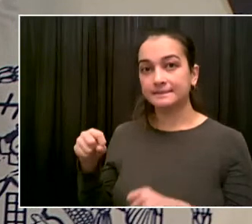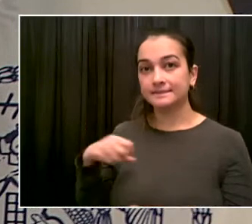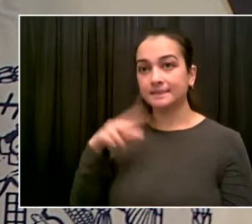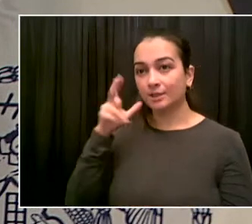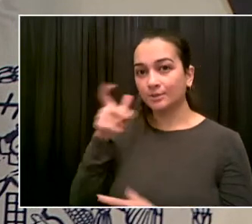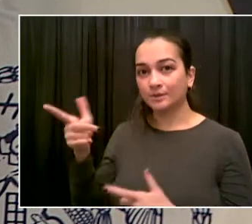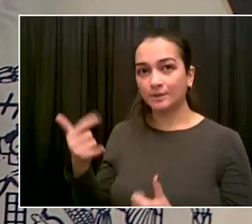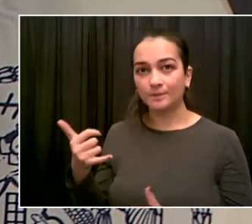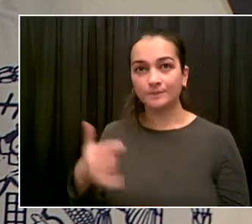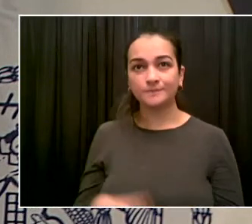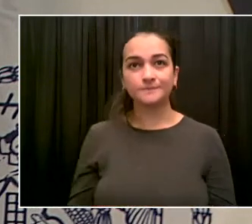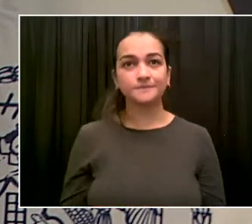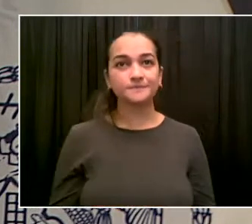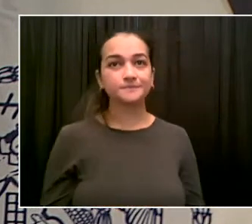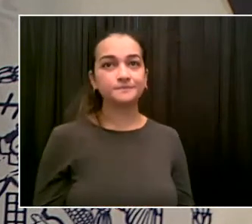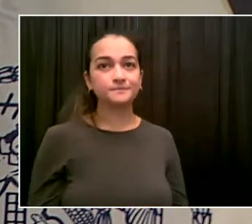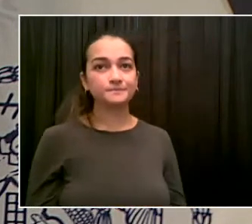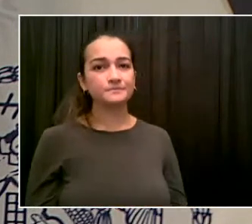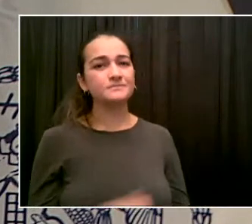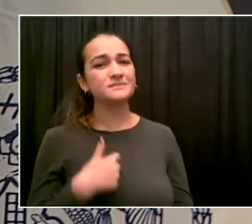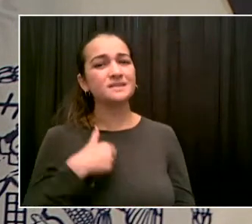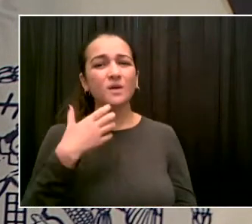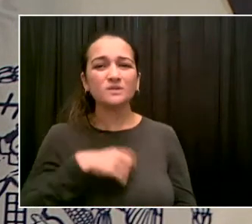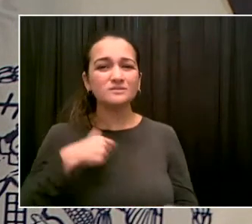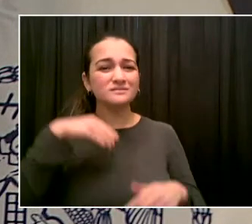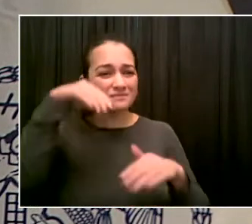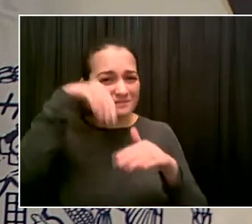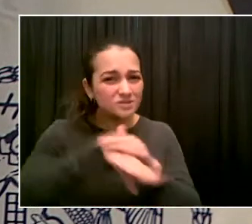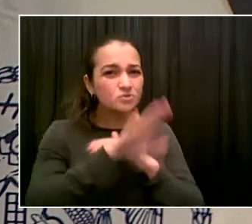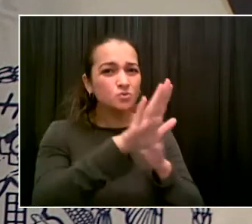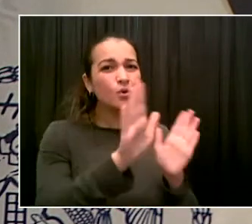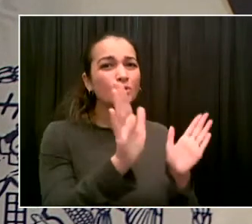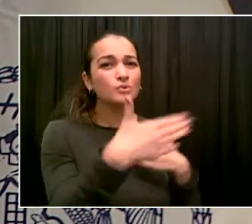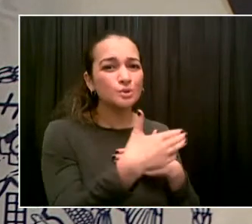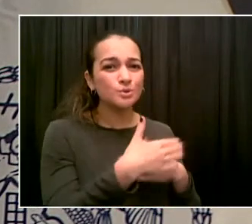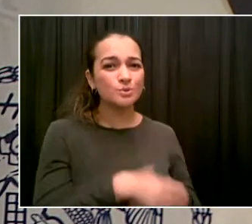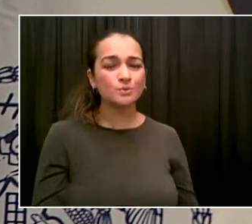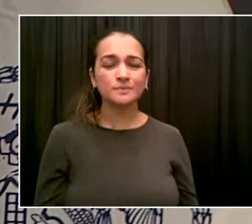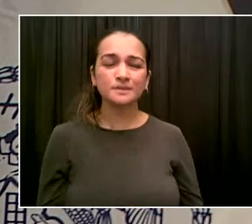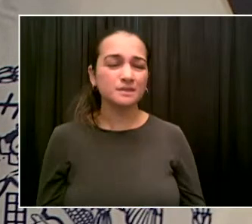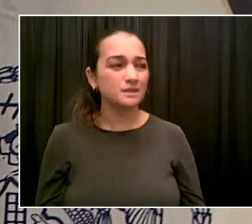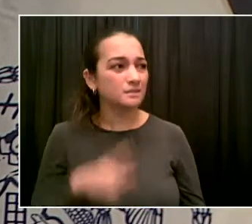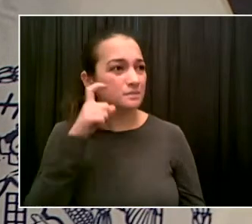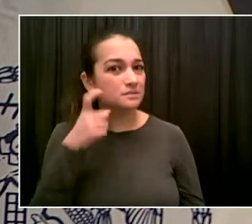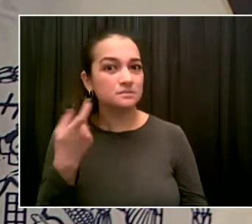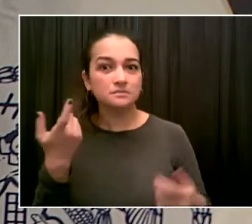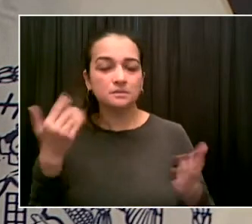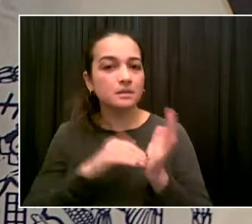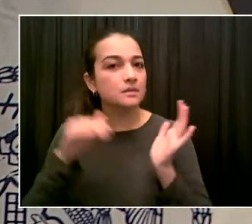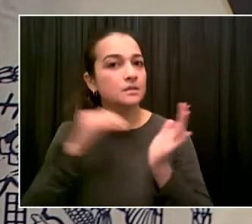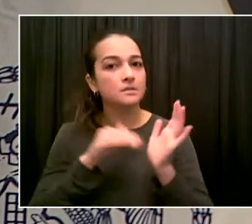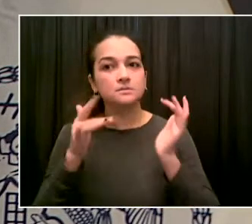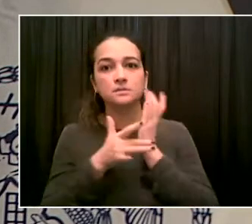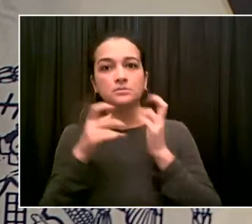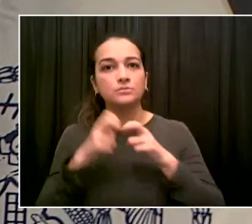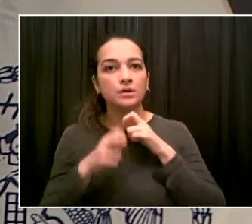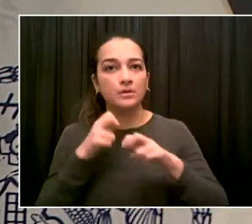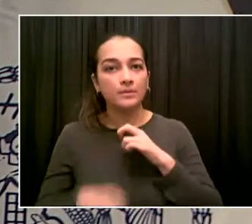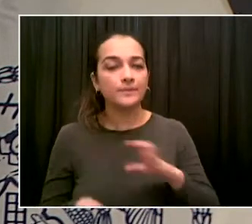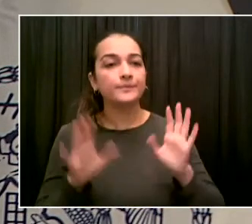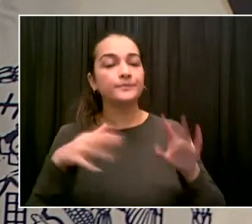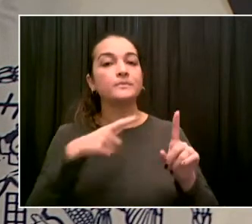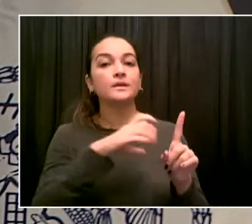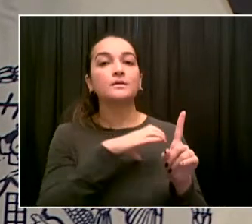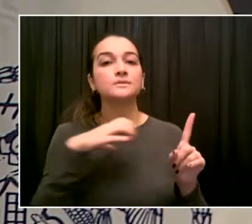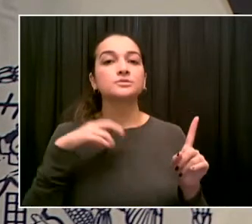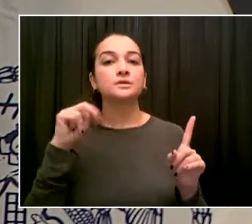I have a question for Commissioner Nigro. Exactly how many units are understaffed in addition to the 18 units that aren't currently in service because of